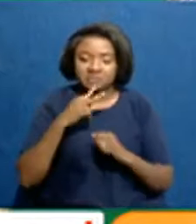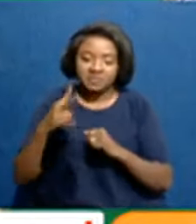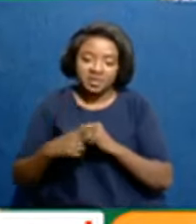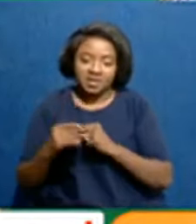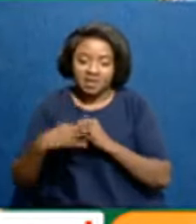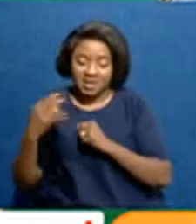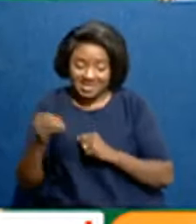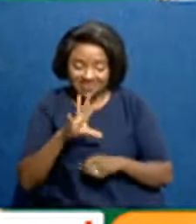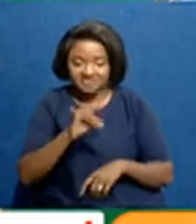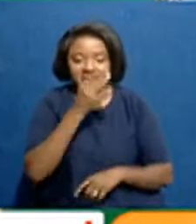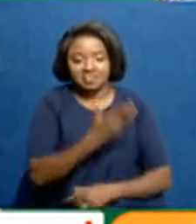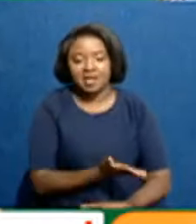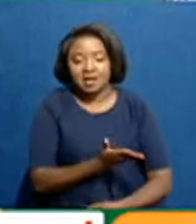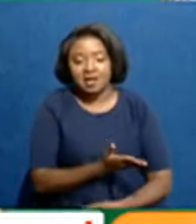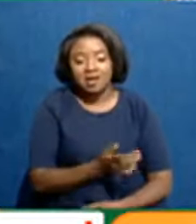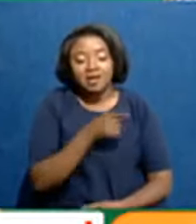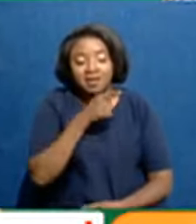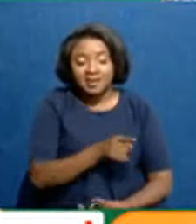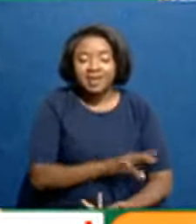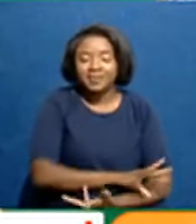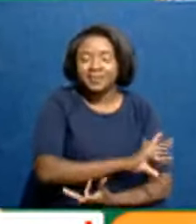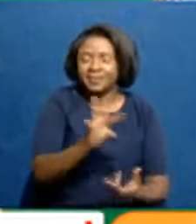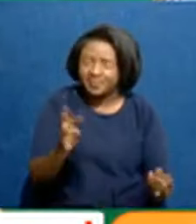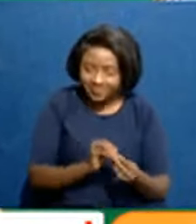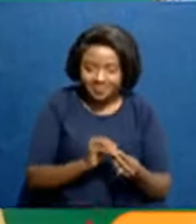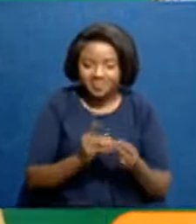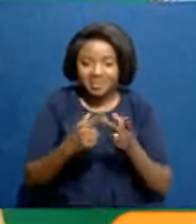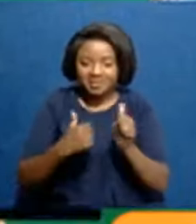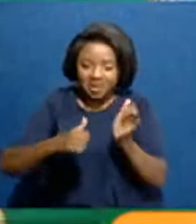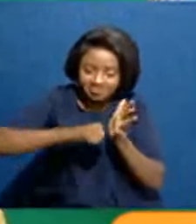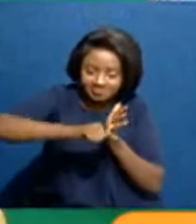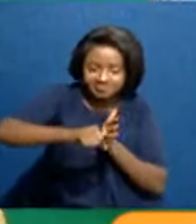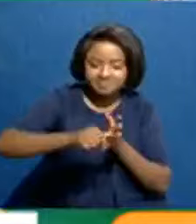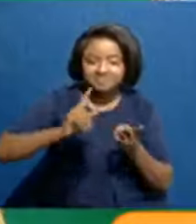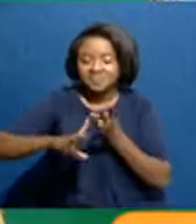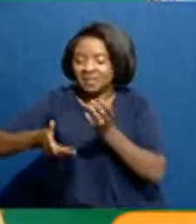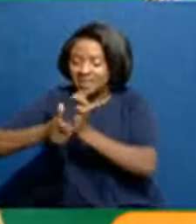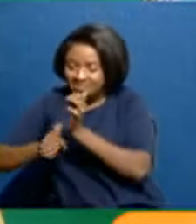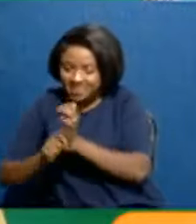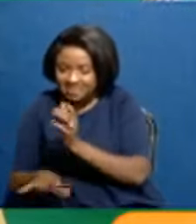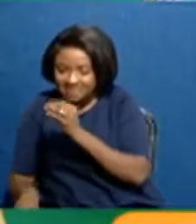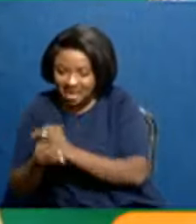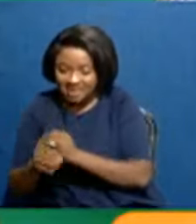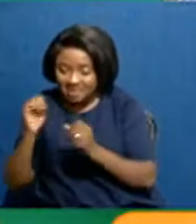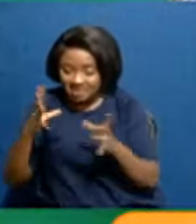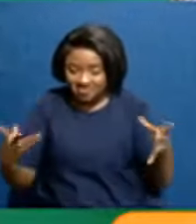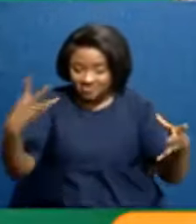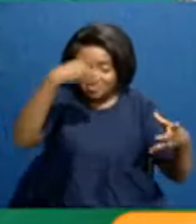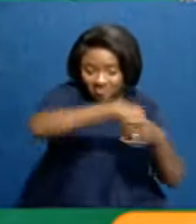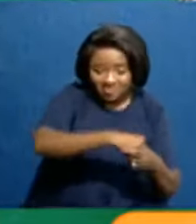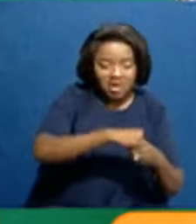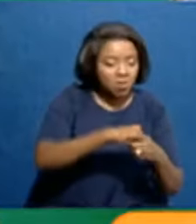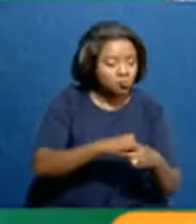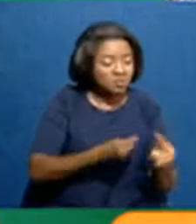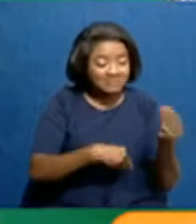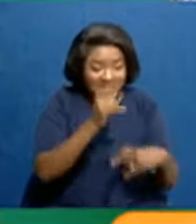34,780. Sasa ukijumulisha hizi packets na stickers na hiyo mahindi yote angeuza in the market,